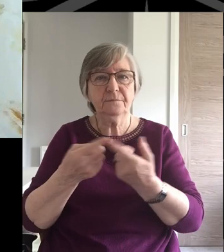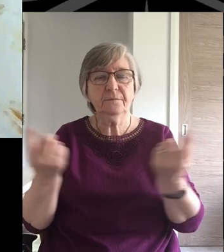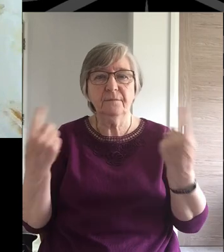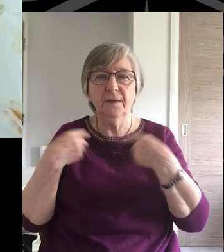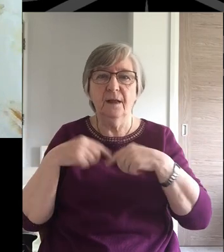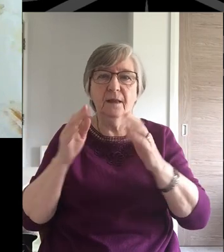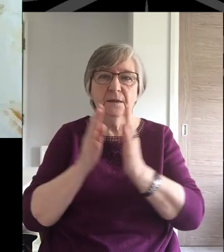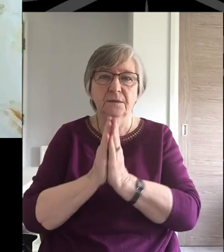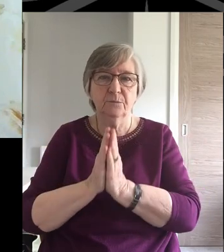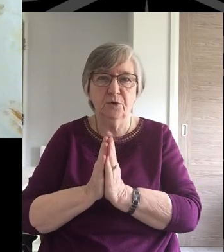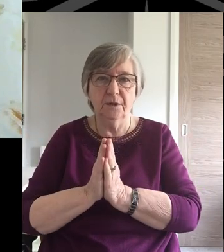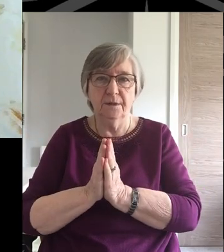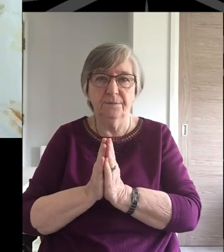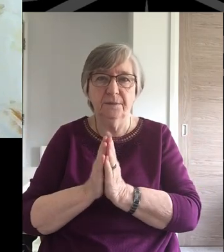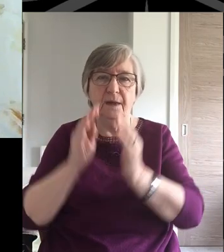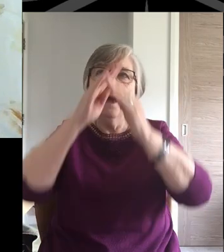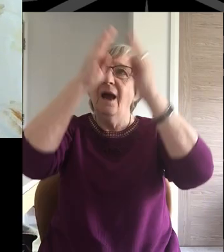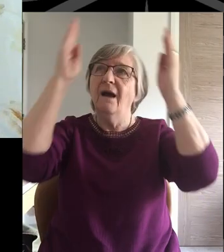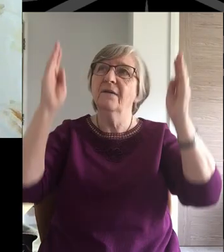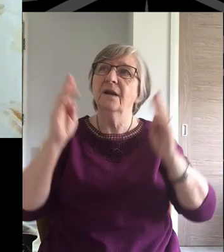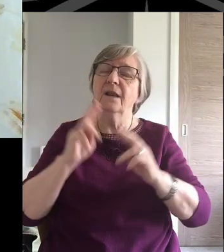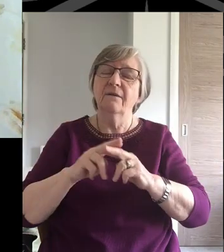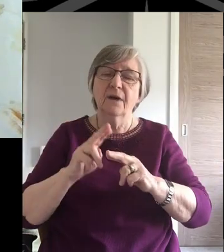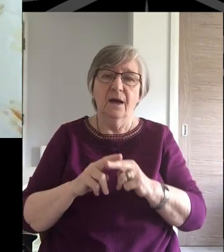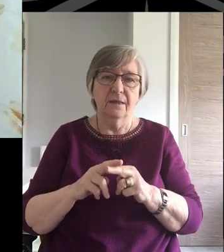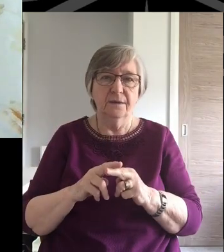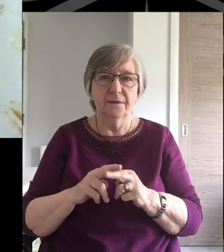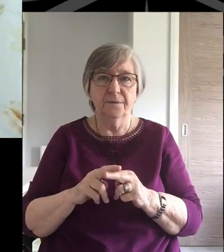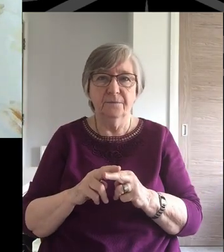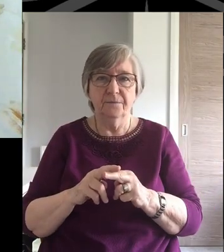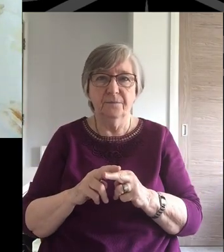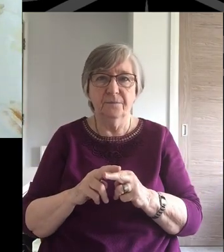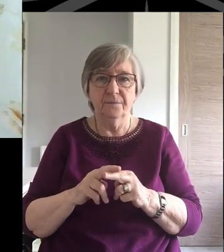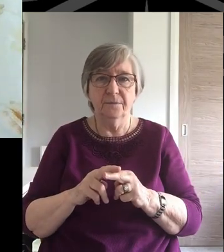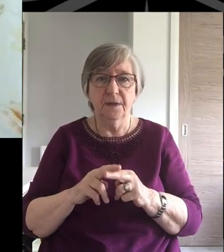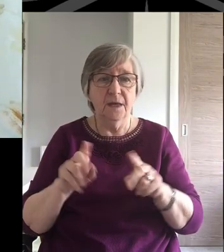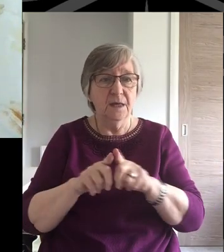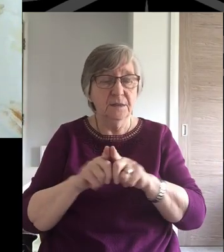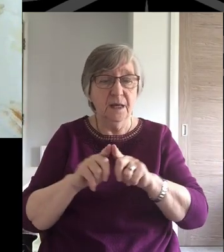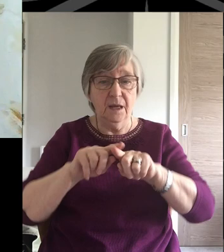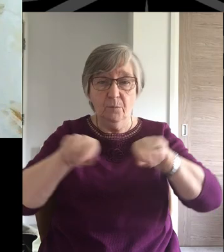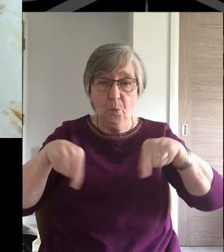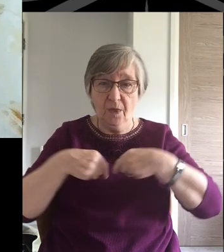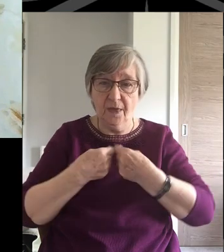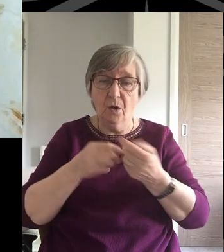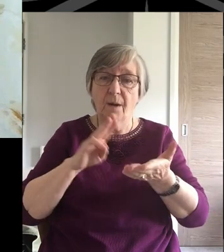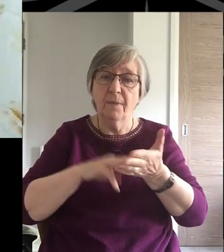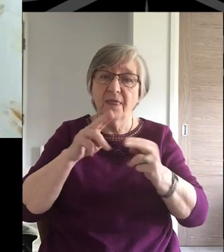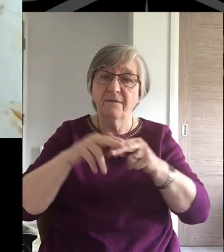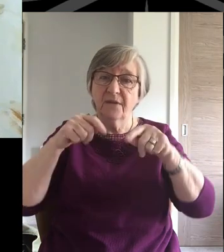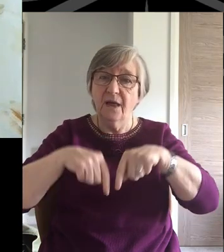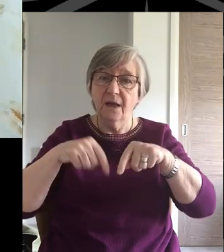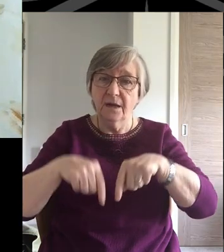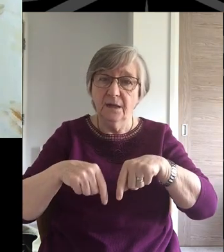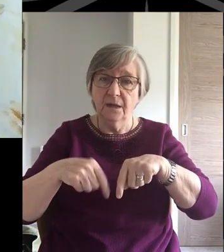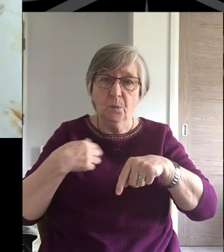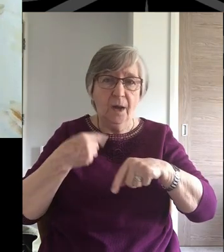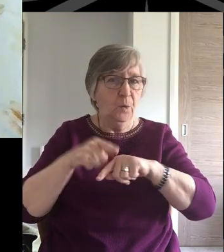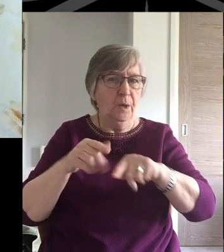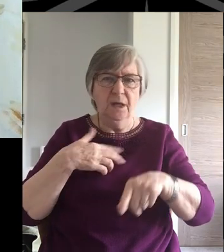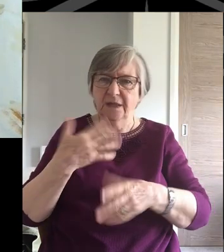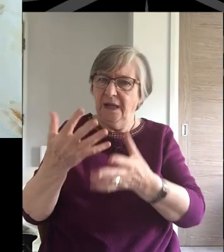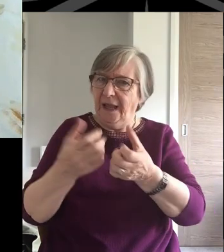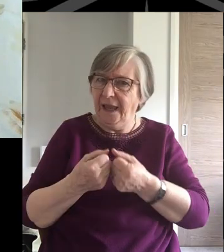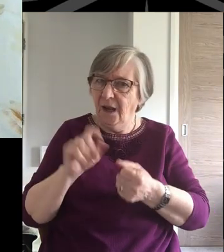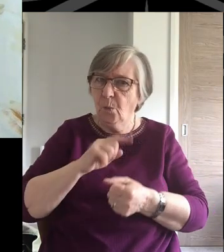pray. Heavenly Father, as with our earthly parents, when we did not get our own